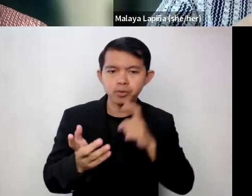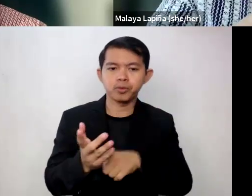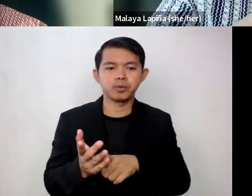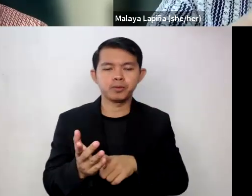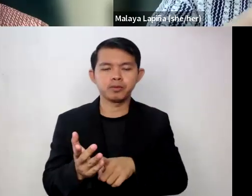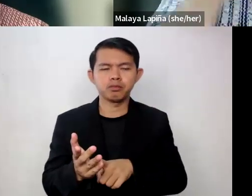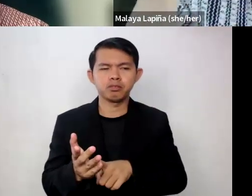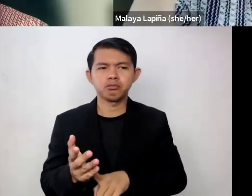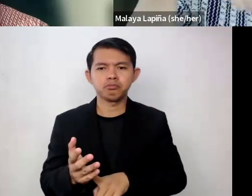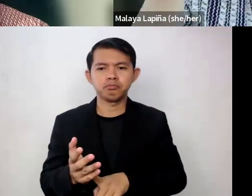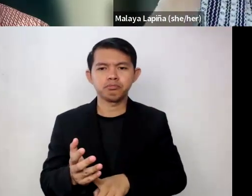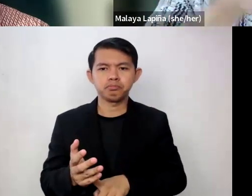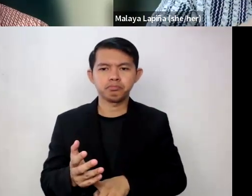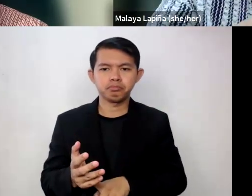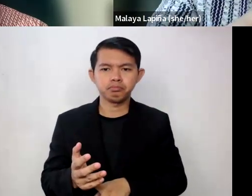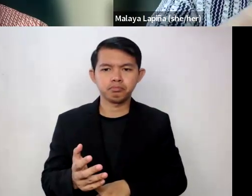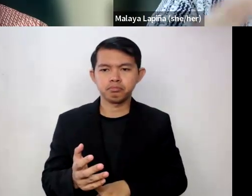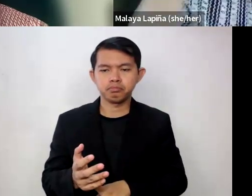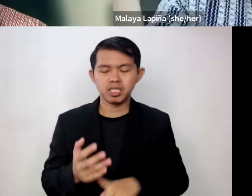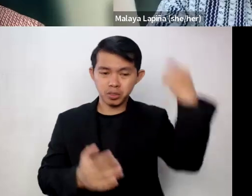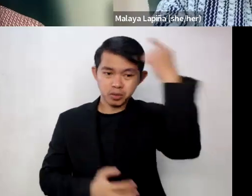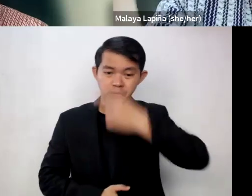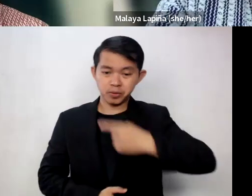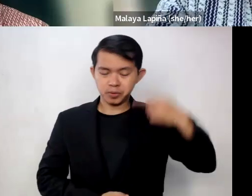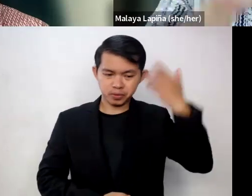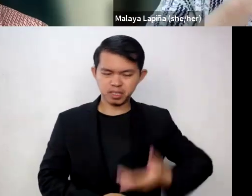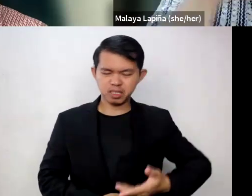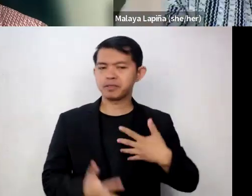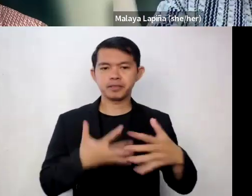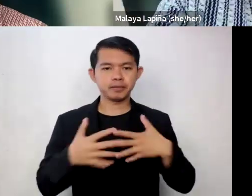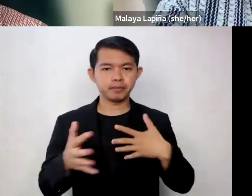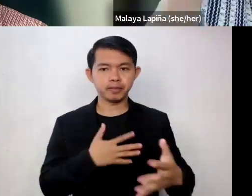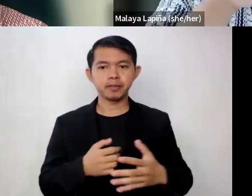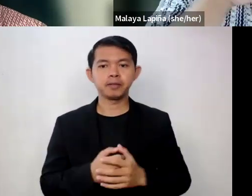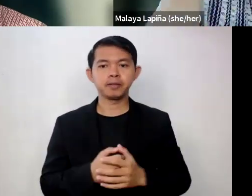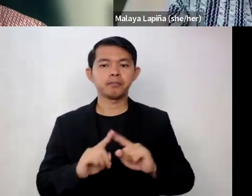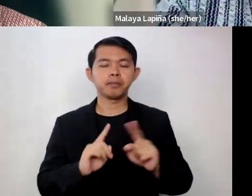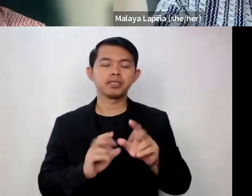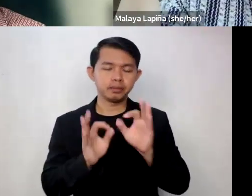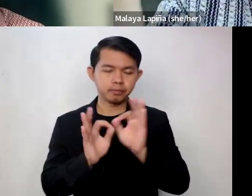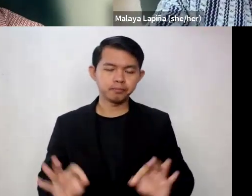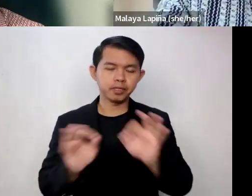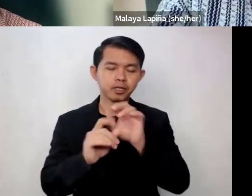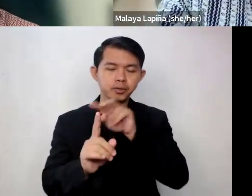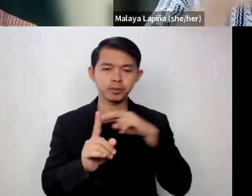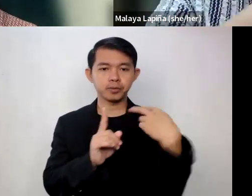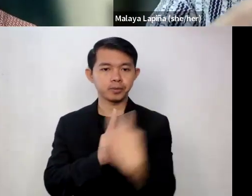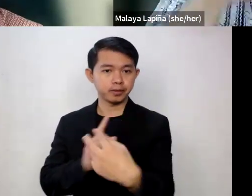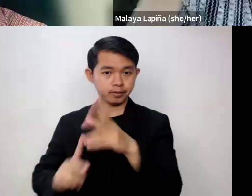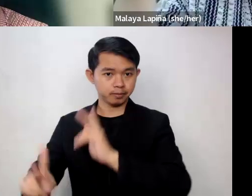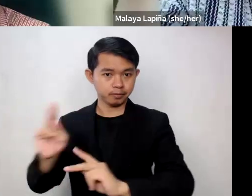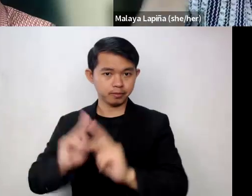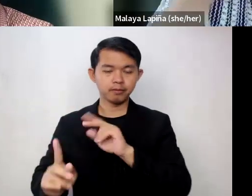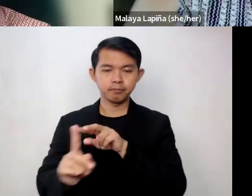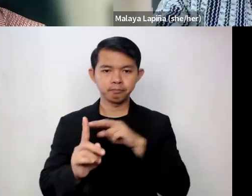don't mind if kung ano yung look nila. But it's the pressure, no, from the outside world, no, from the Western capitalist society,